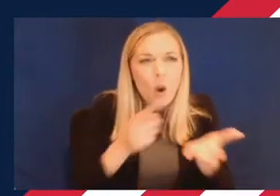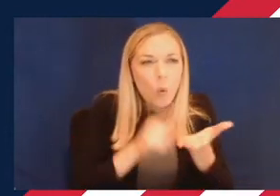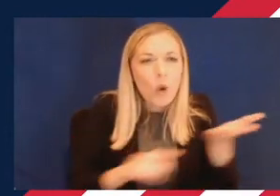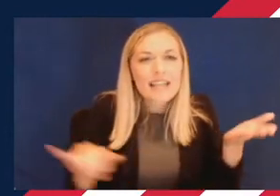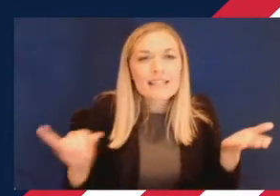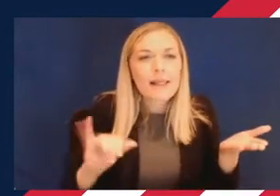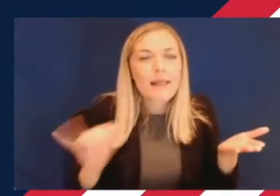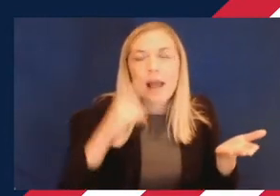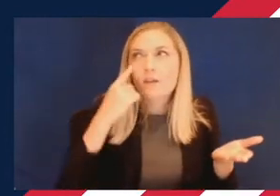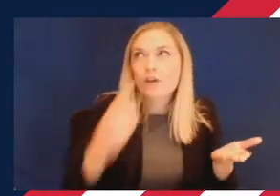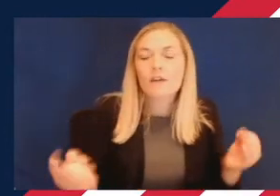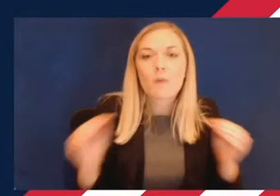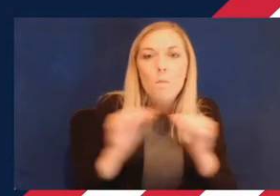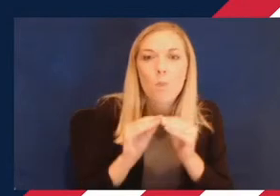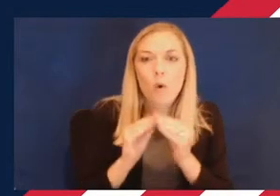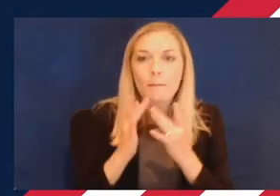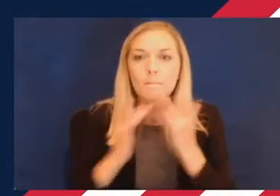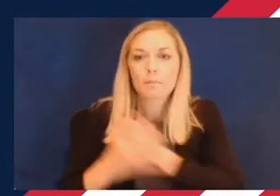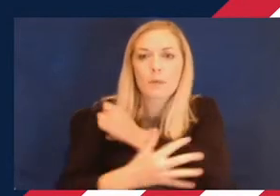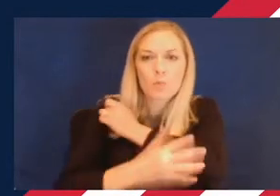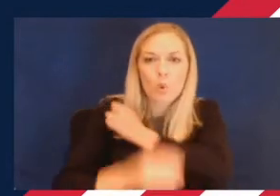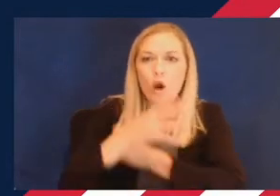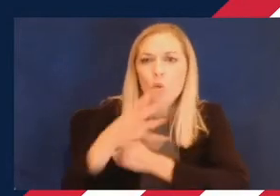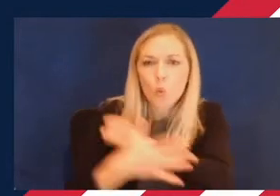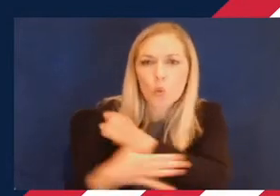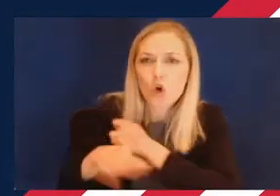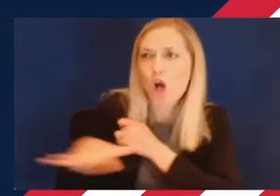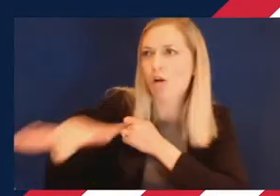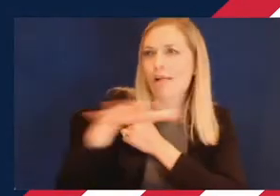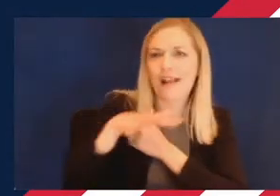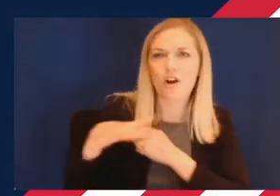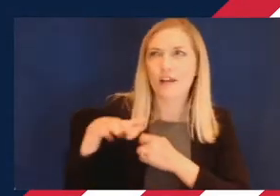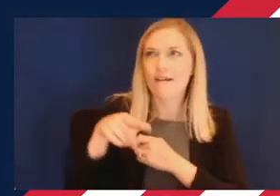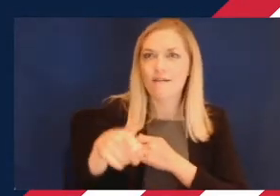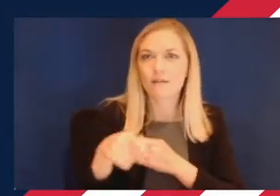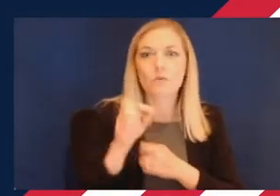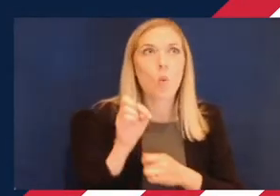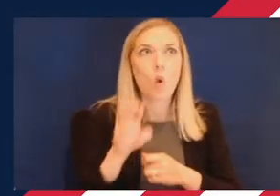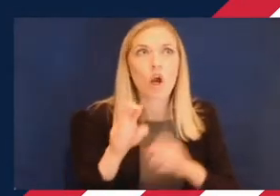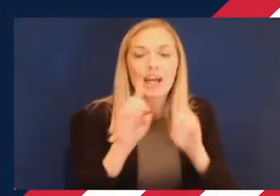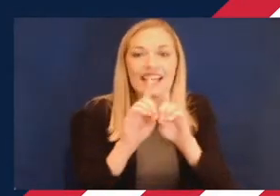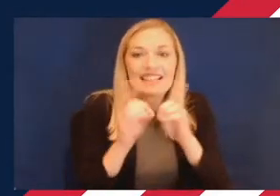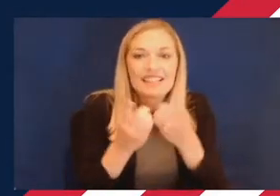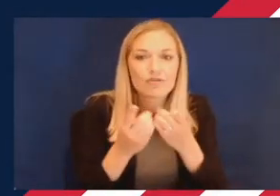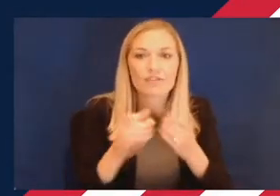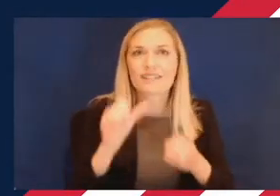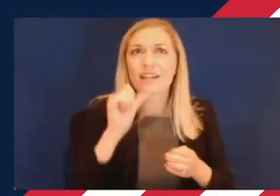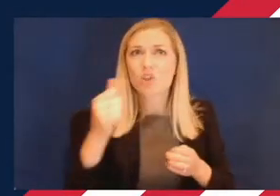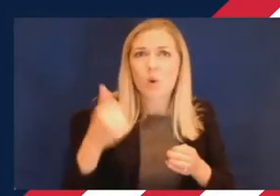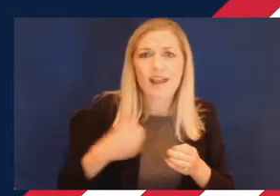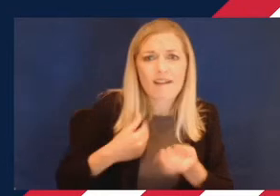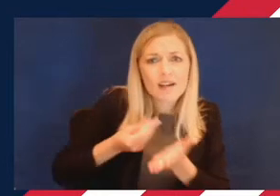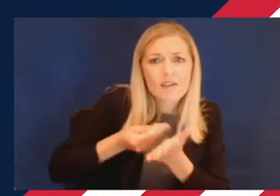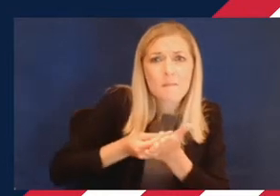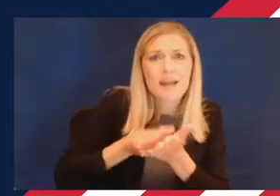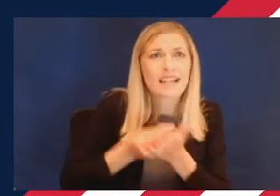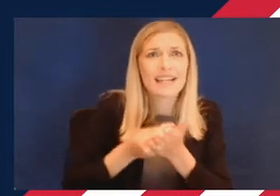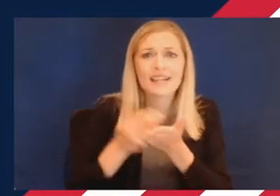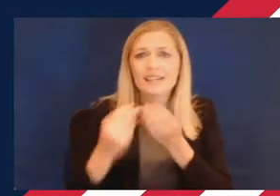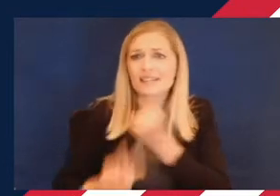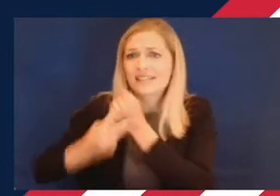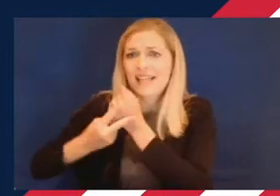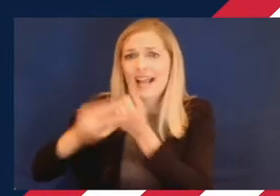more challenging for districts that are not as well situated as LAUSD to move in a direction to